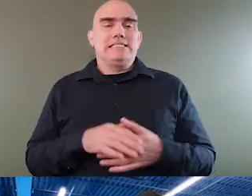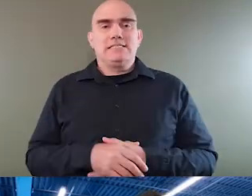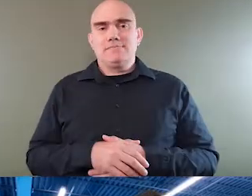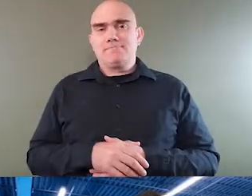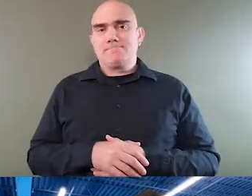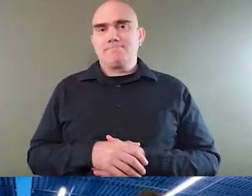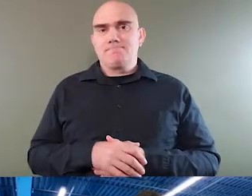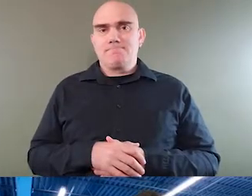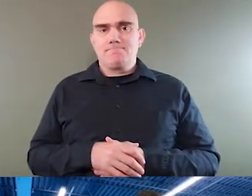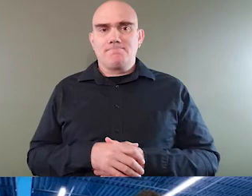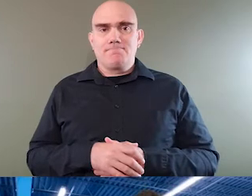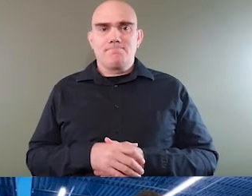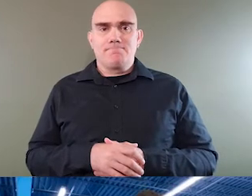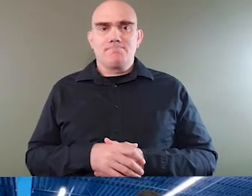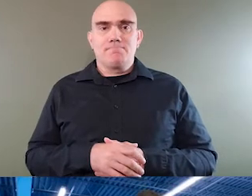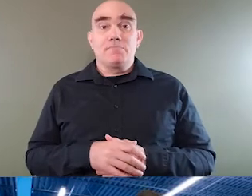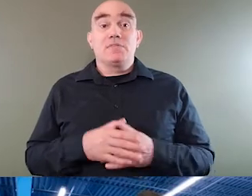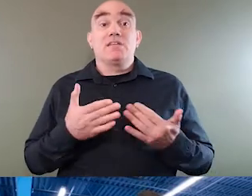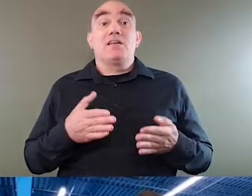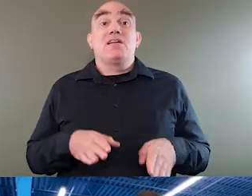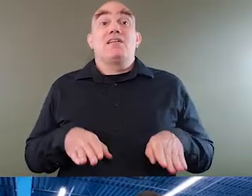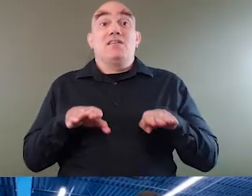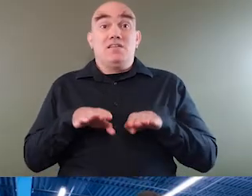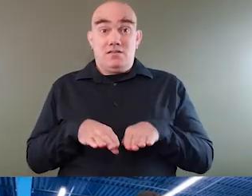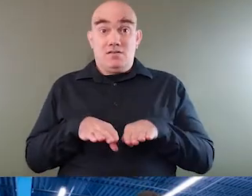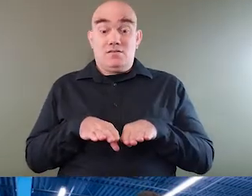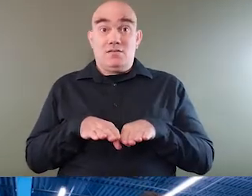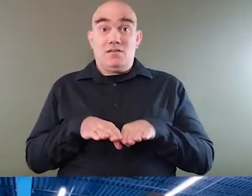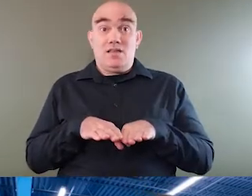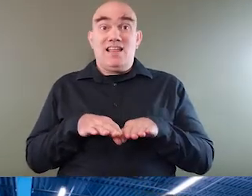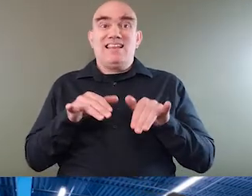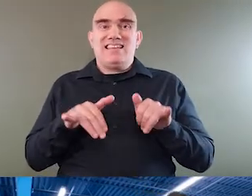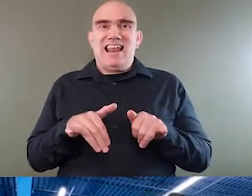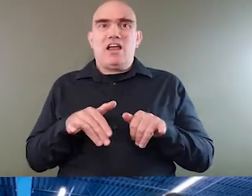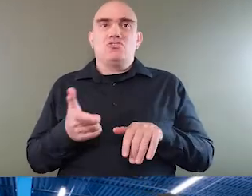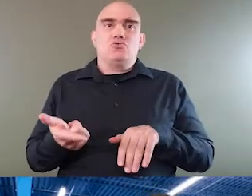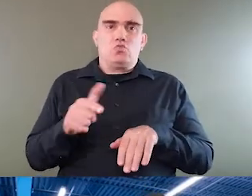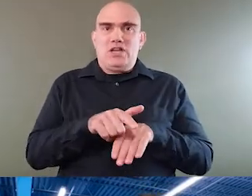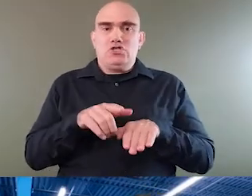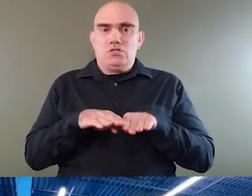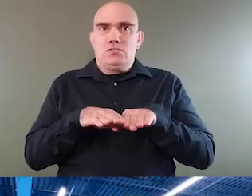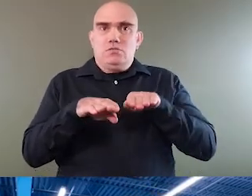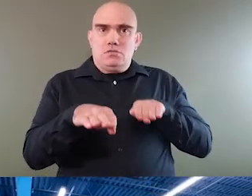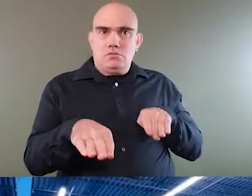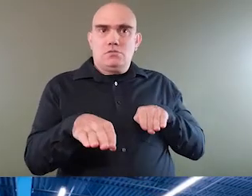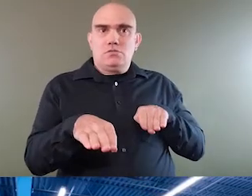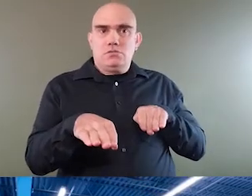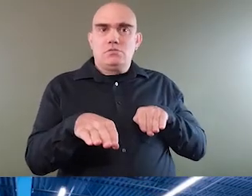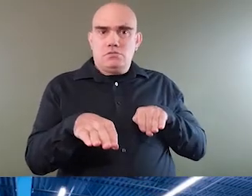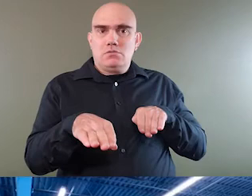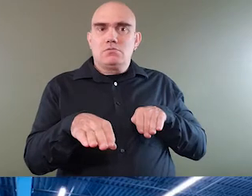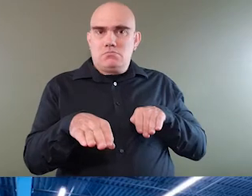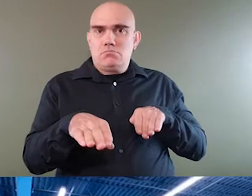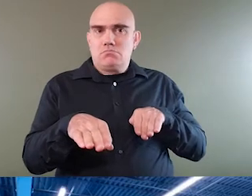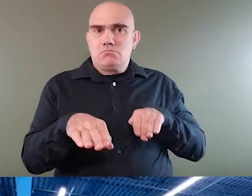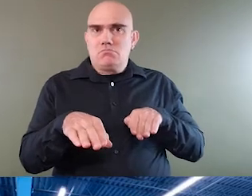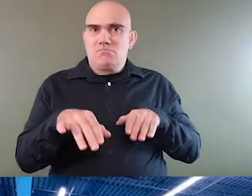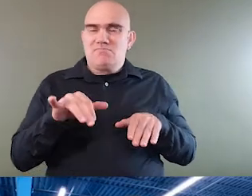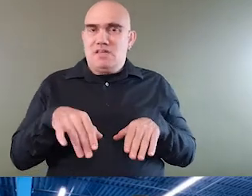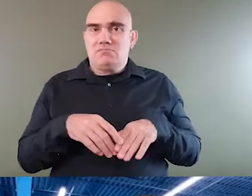And release. Let's bring our feet together and take the other side. Go ahead and move